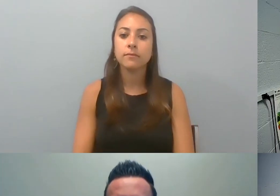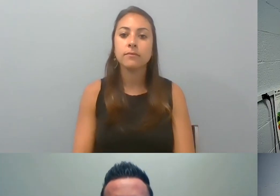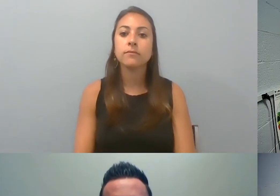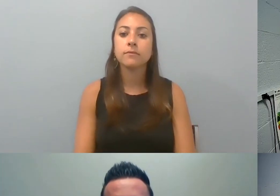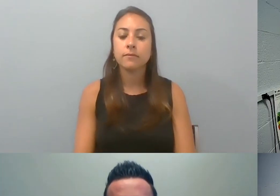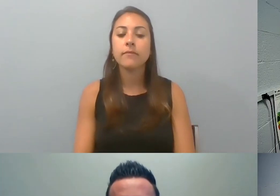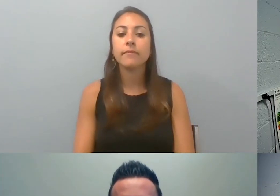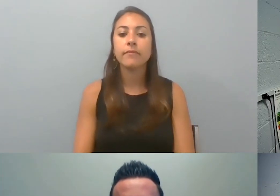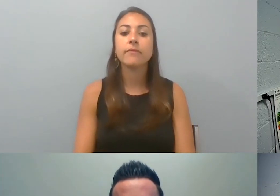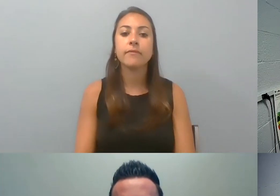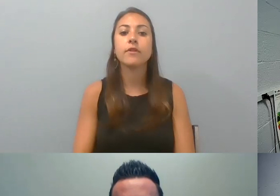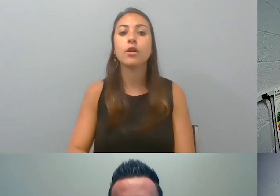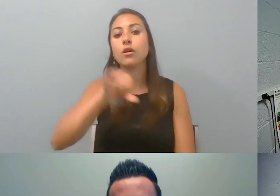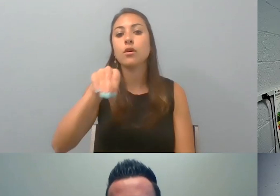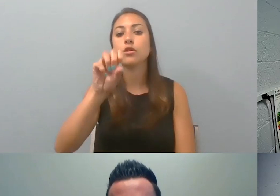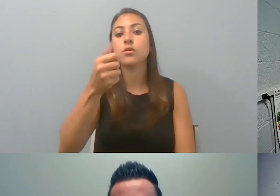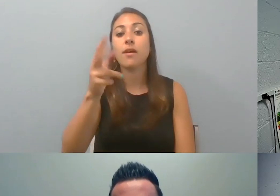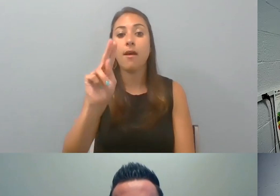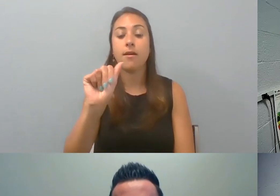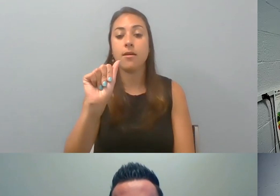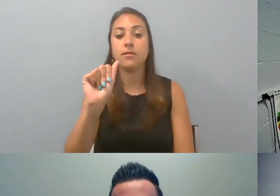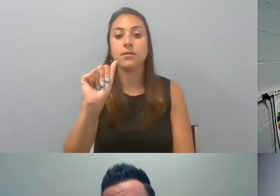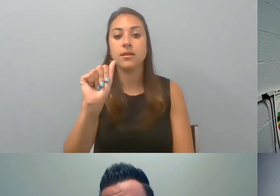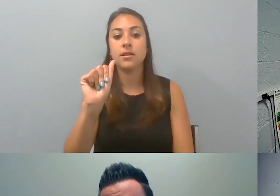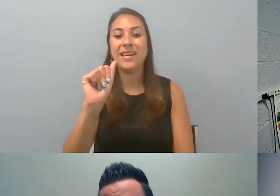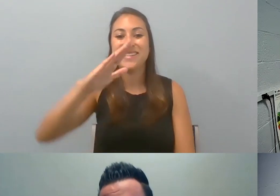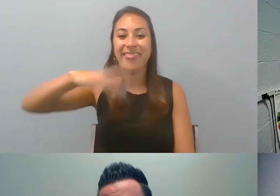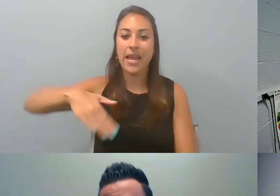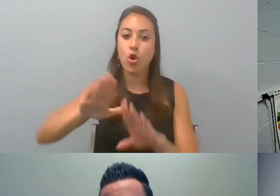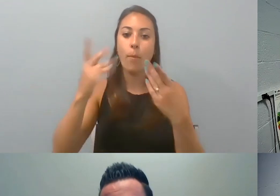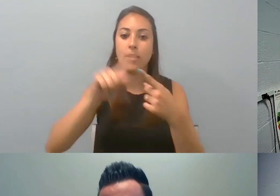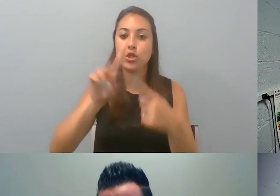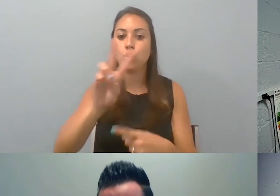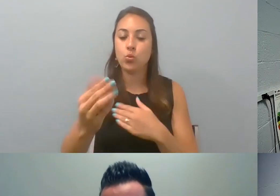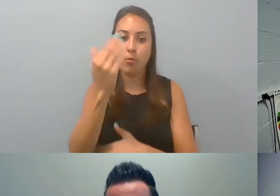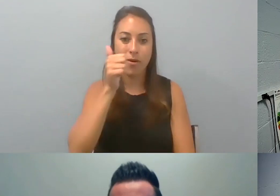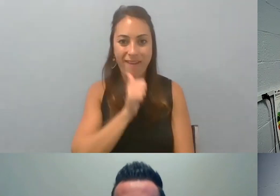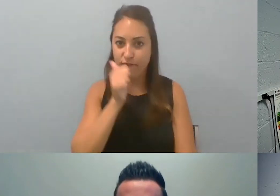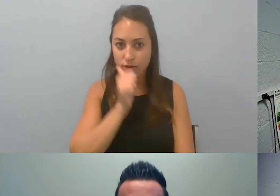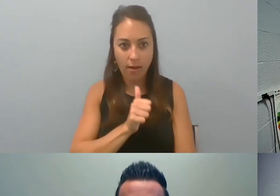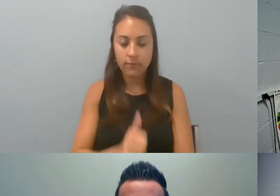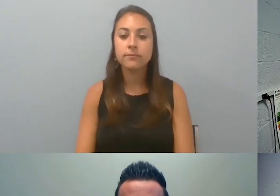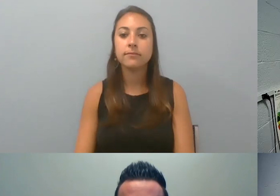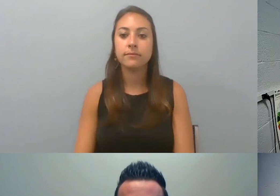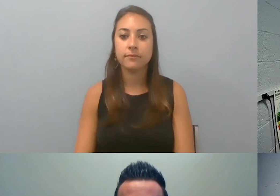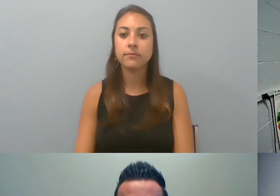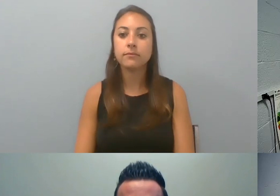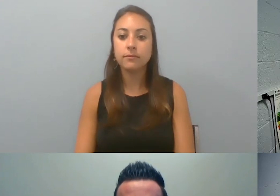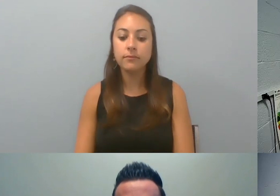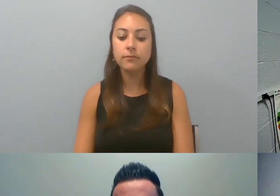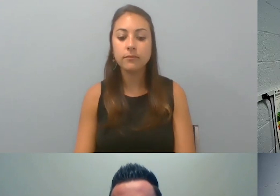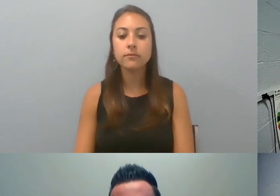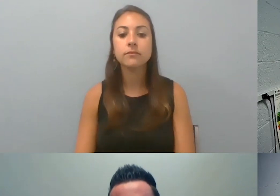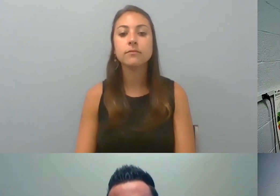late night eatery, full eatery with full menu. That's open till 2 a.m. every day of the week. And if you look at